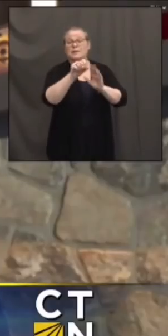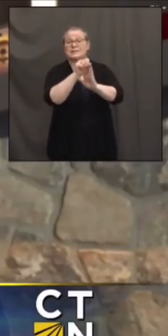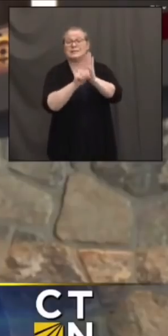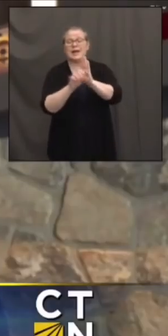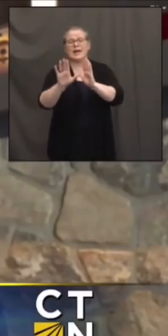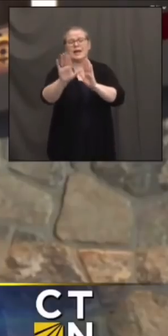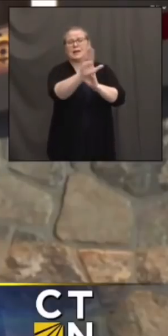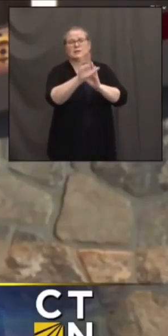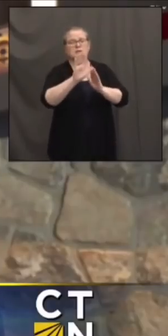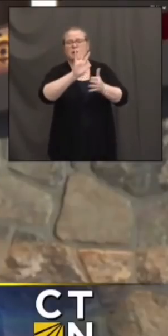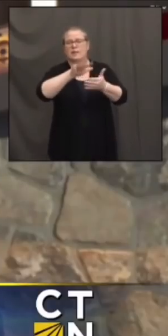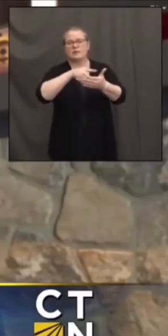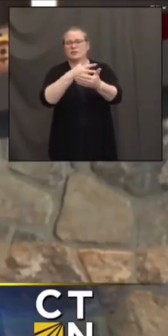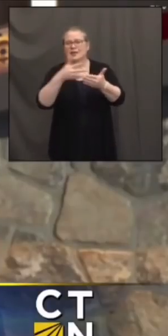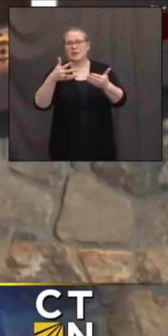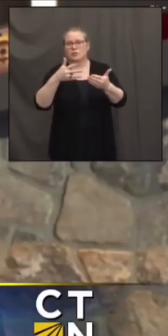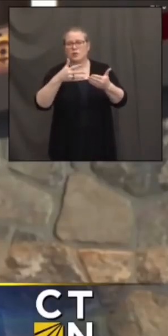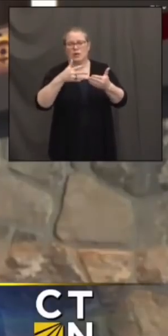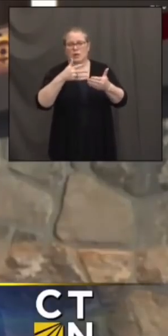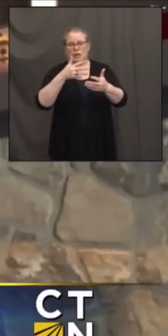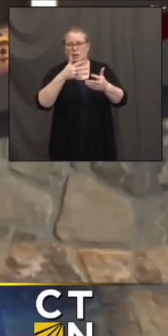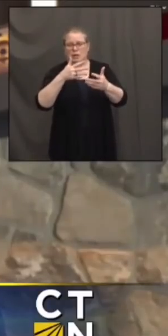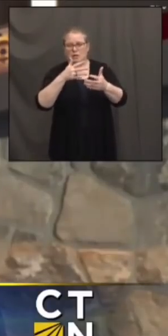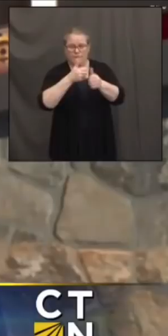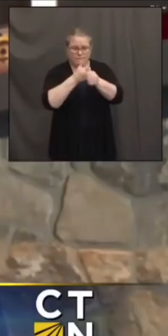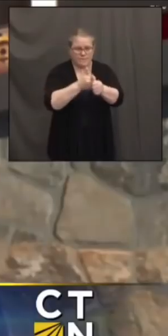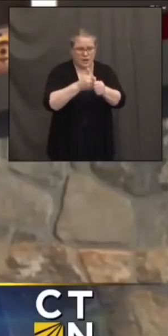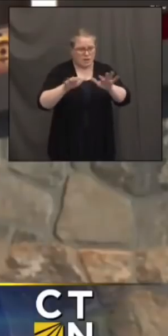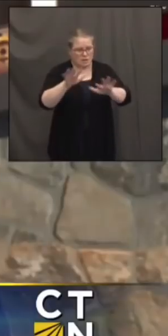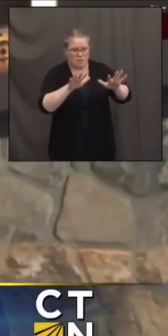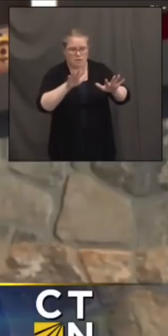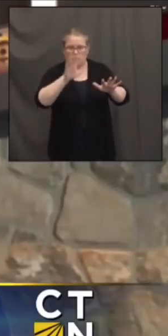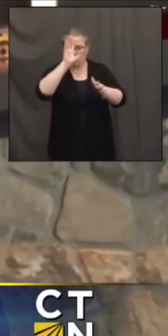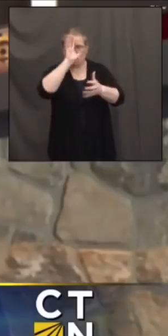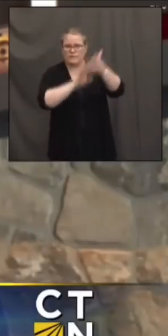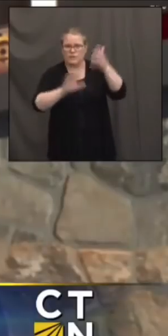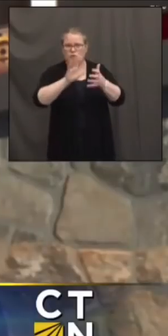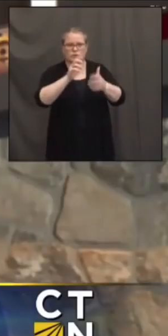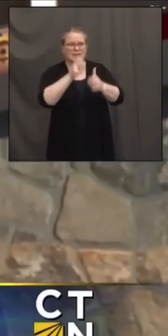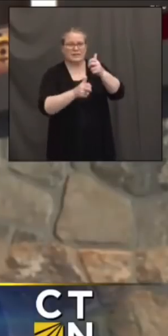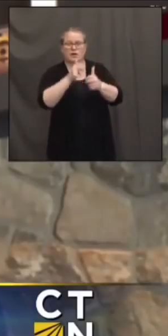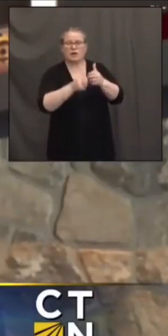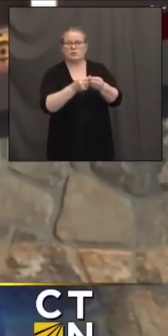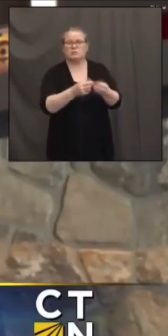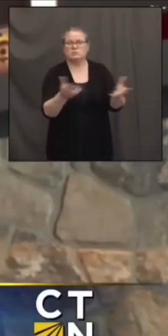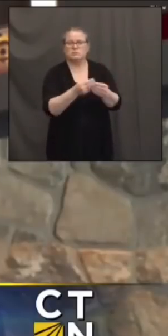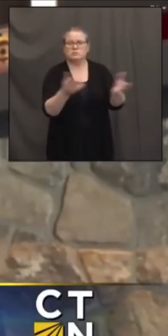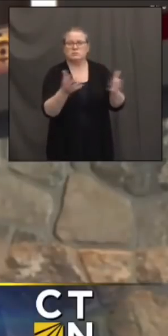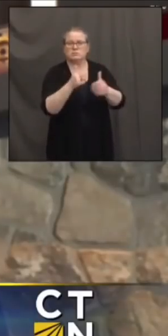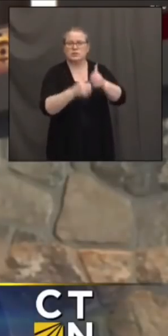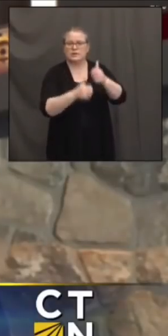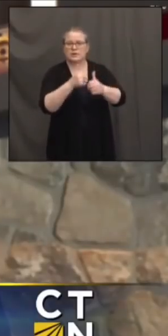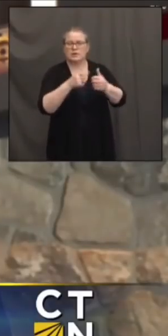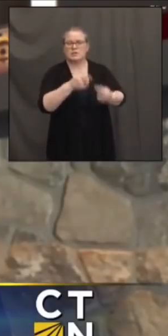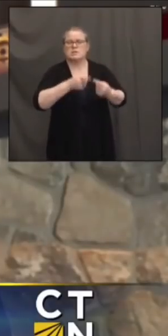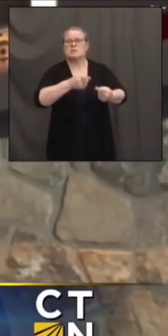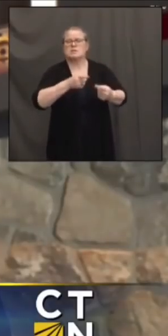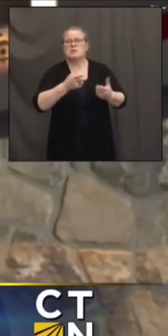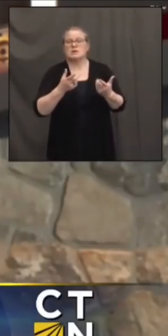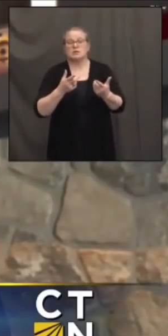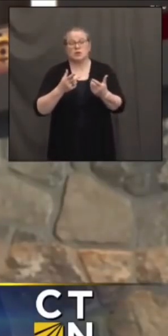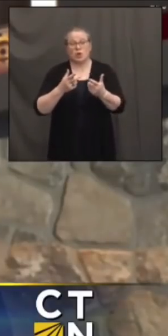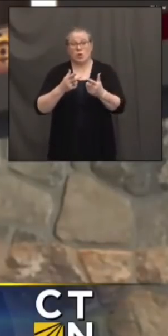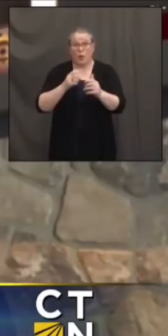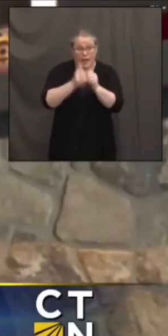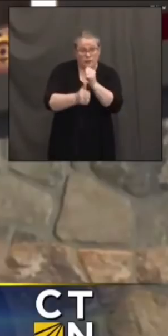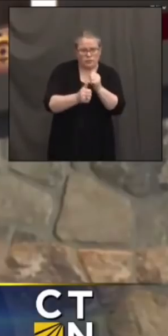the schemes were just difficult to administer. And when you have a scheme that's difficult to administer, where it's hard to verify